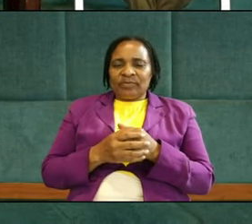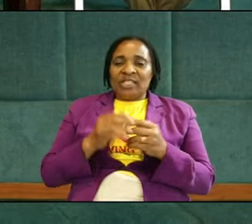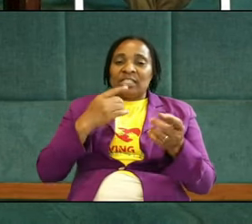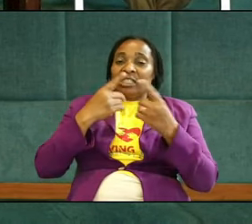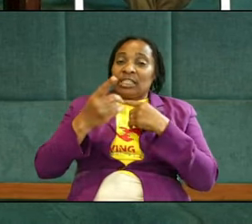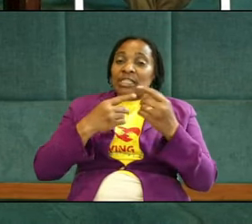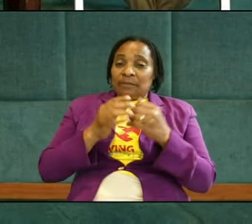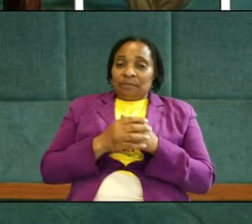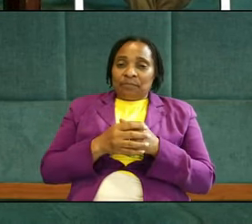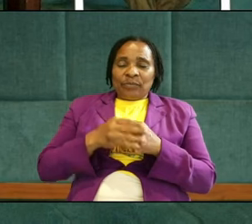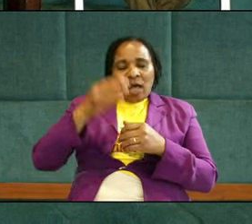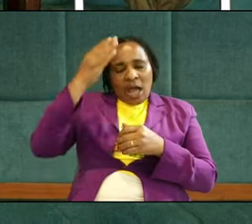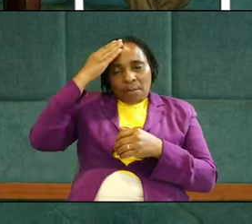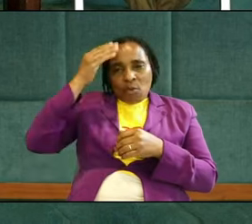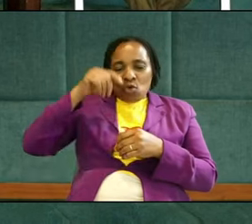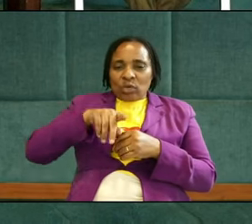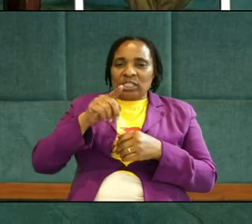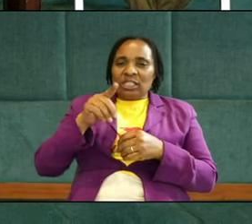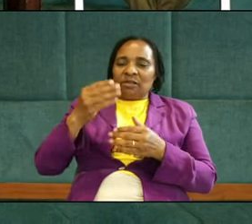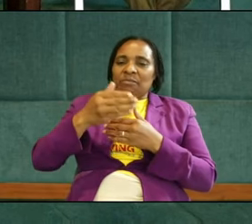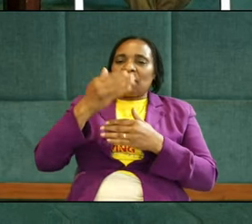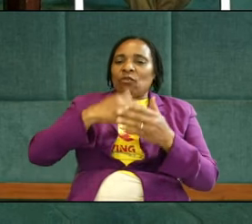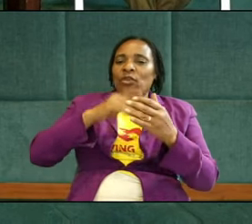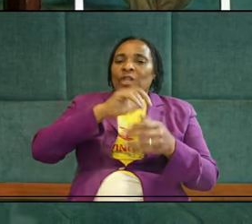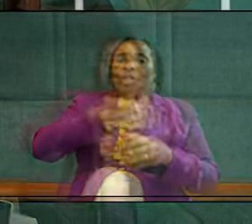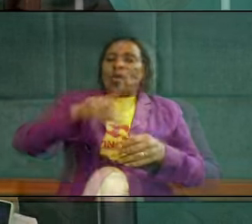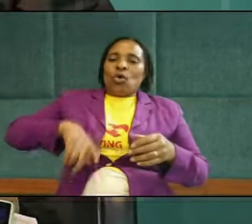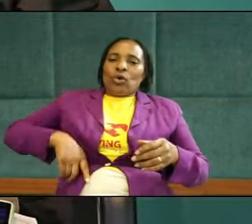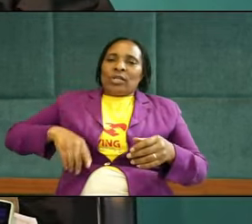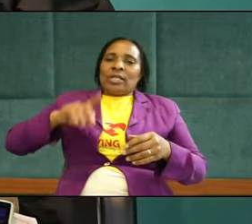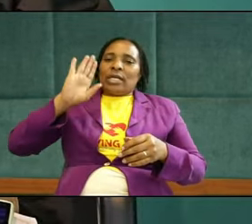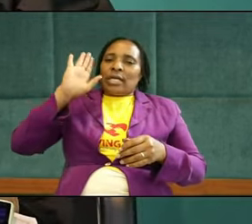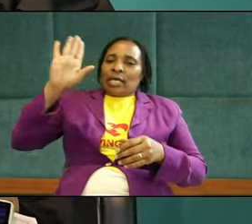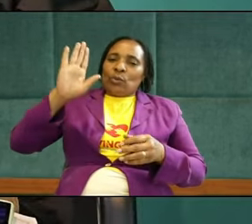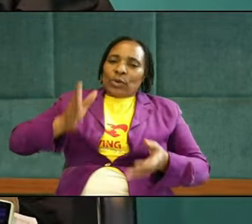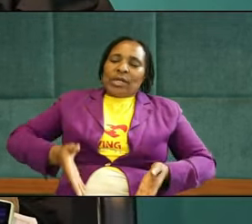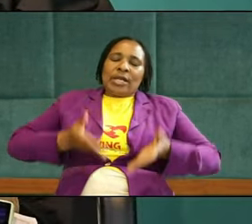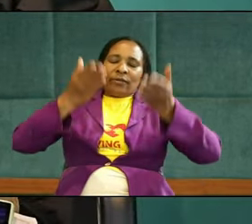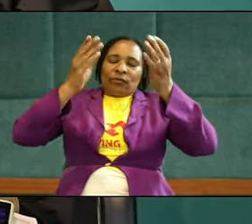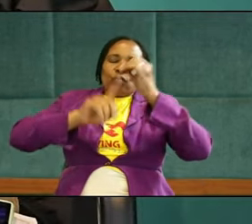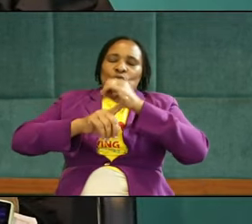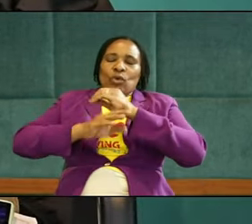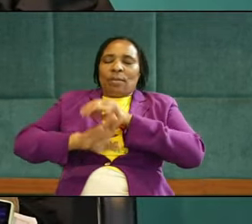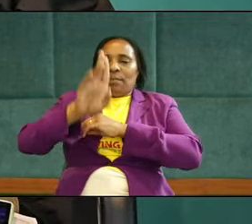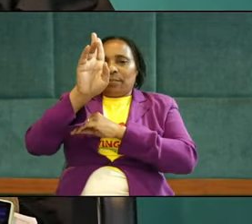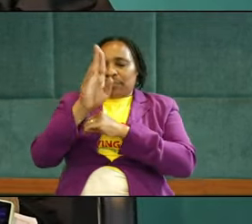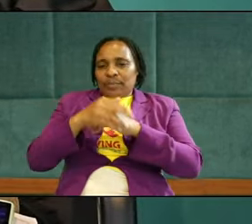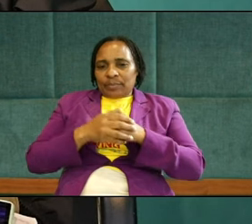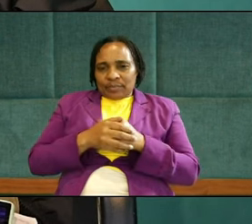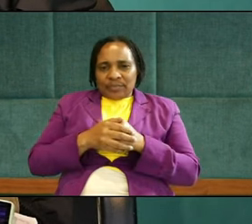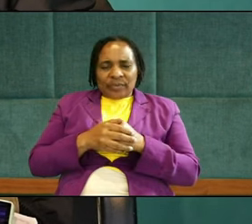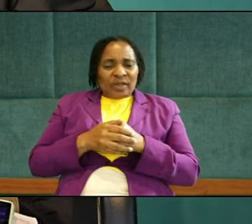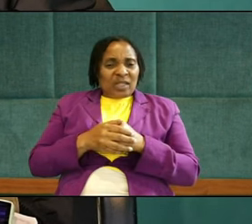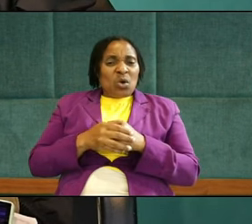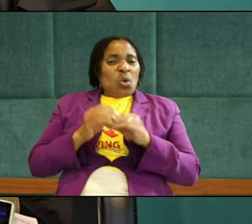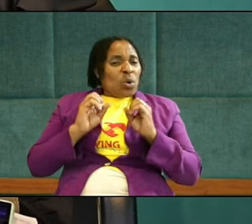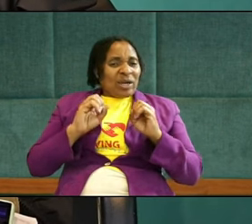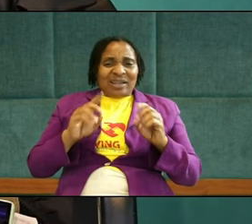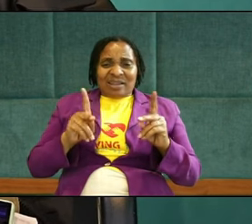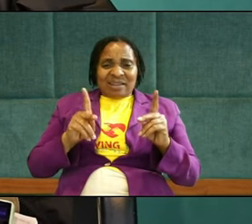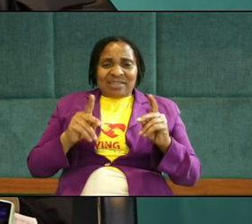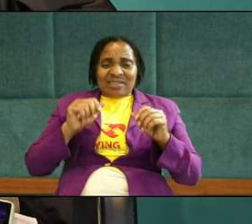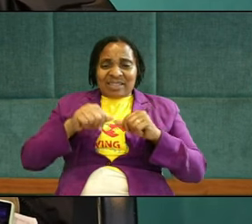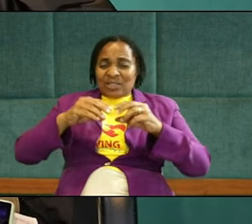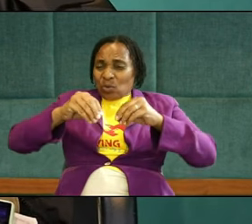It says, humble yourselves before the Lord, and he will lift you up. Mm-hmm. I mean, that is a really